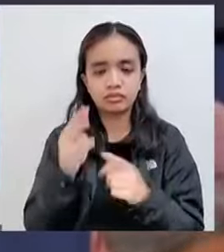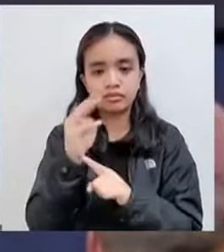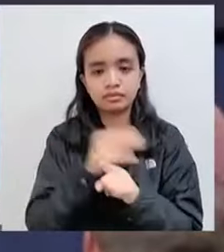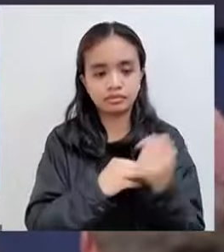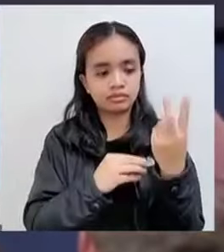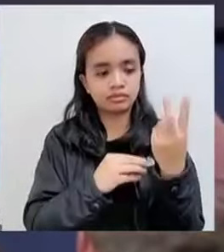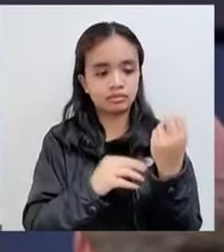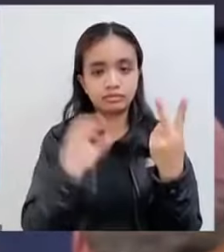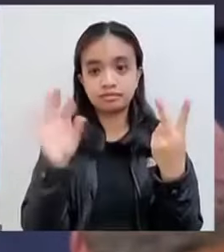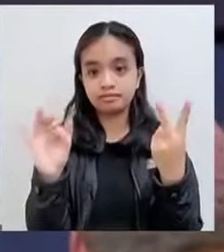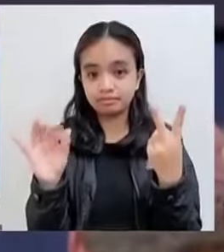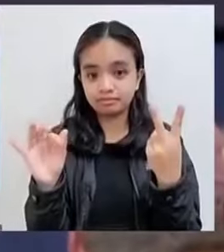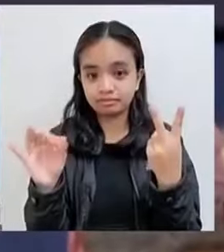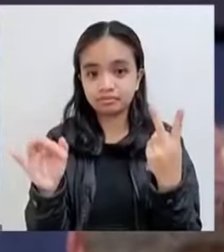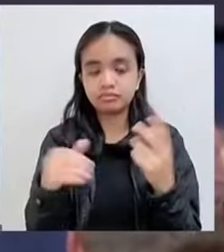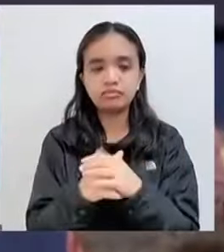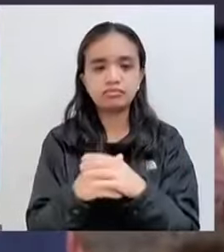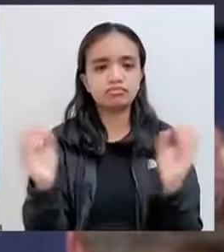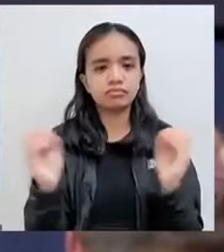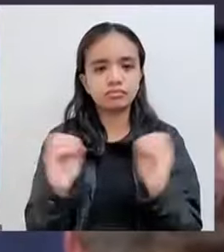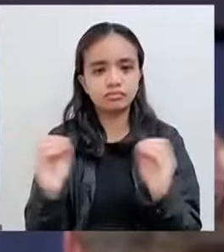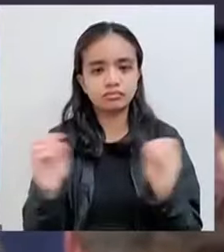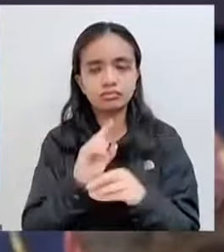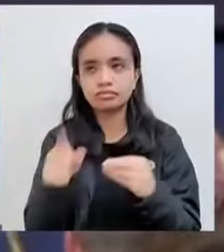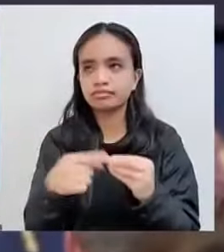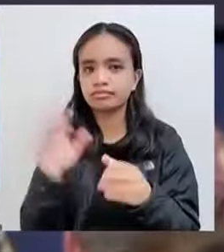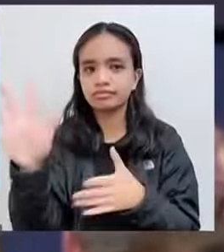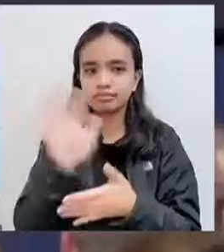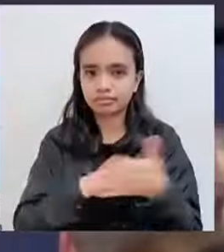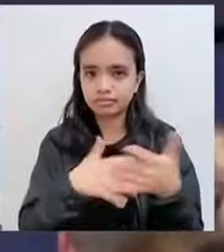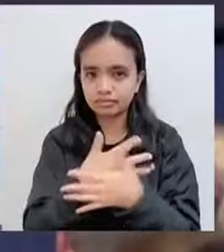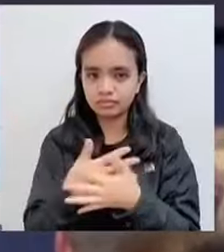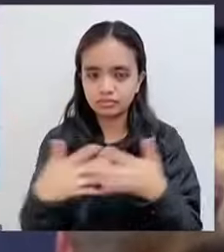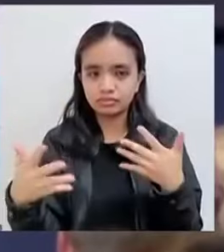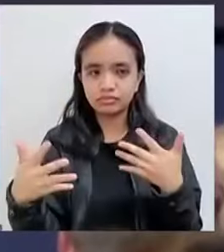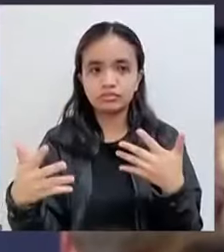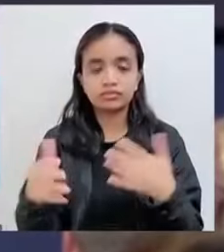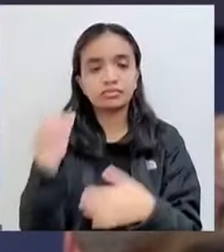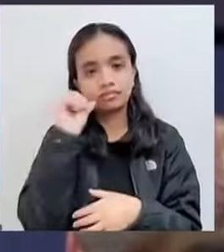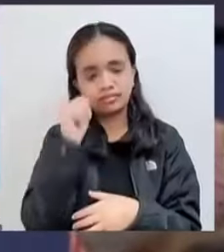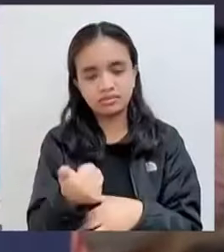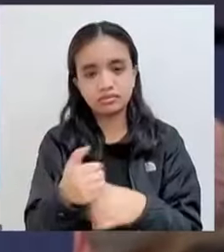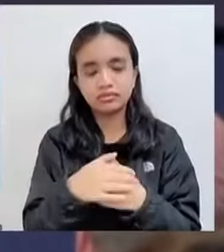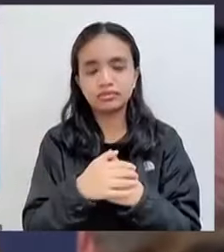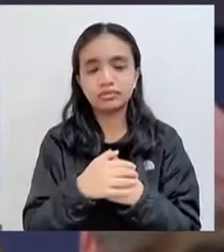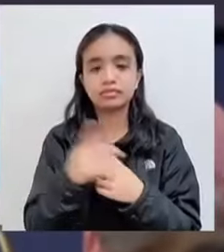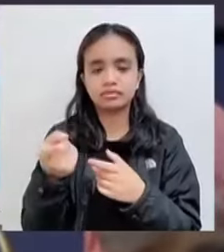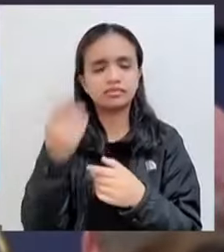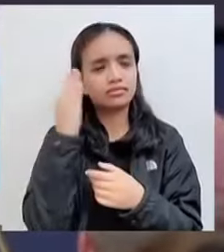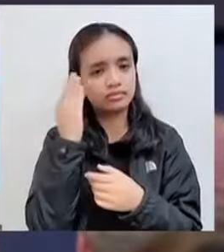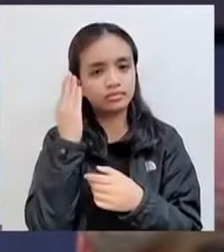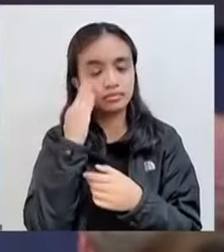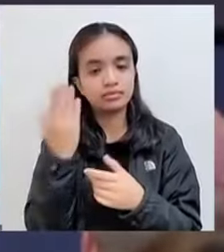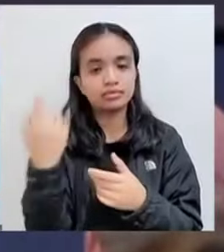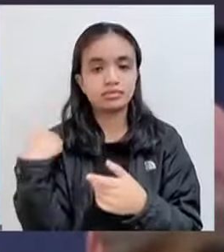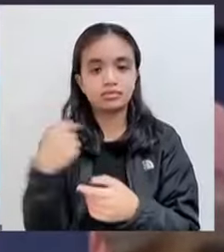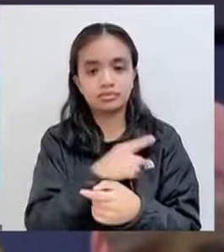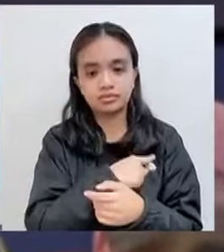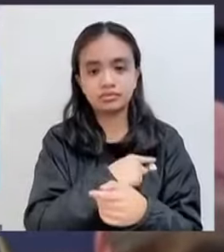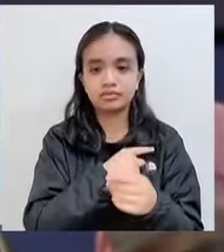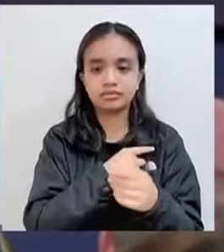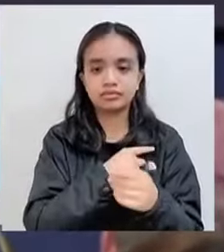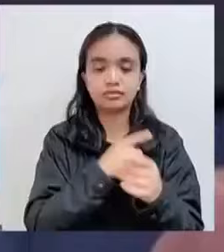And she has nothing on her schedule tomorrow, which is, you know, we're in the middle of a campaign primary season,